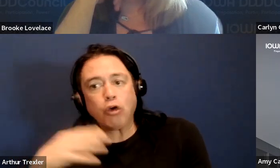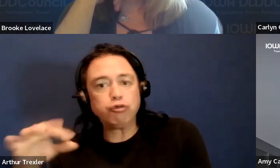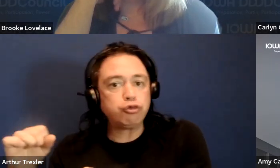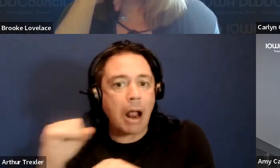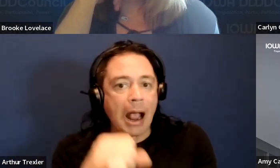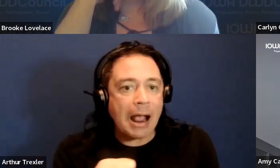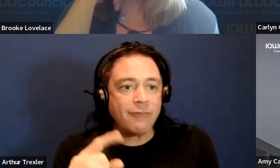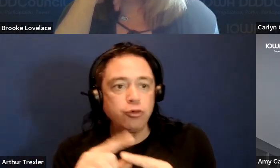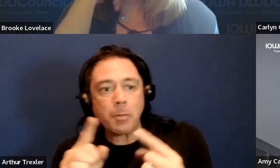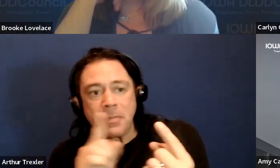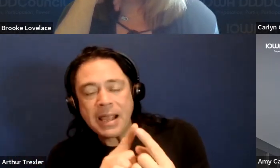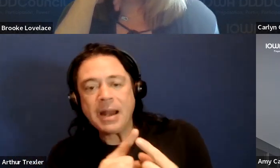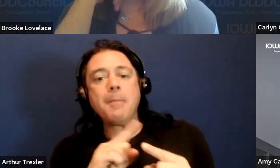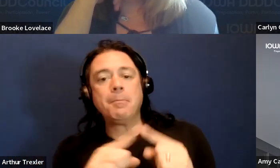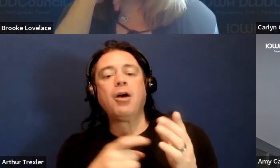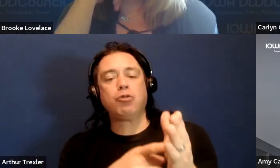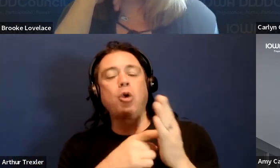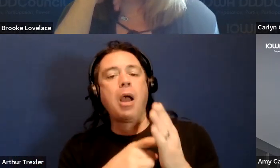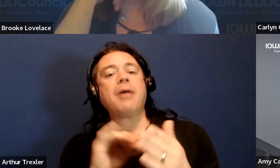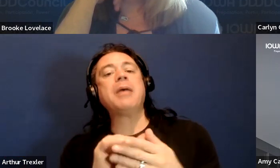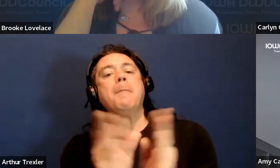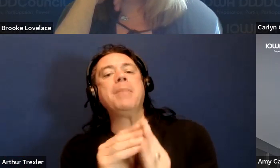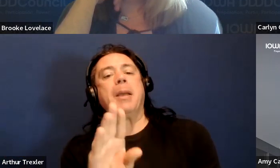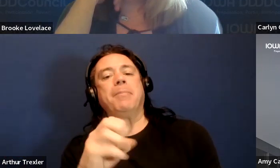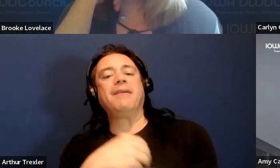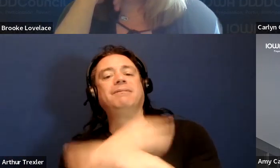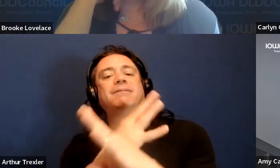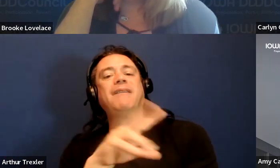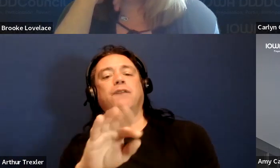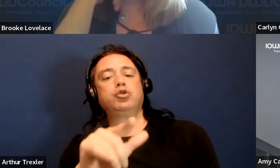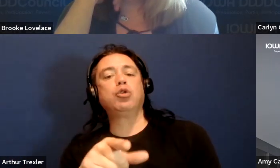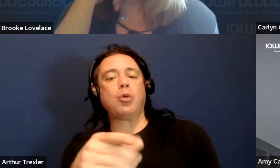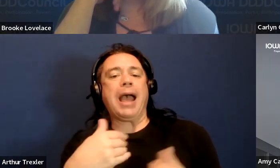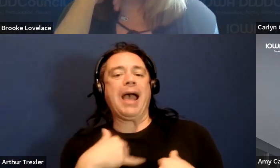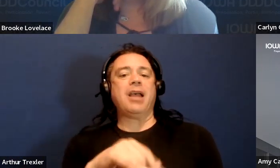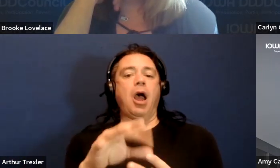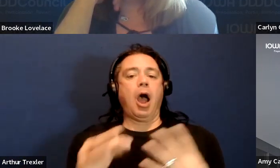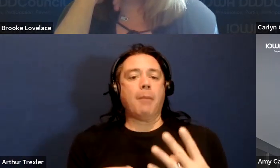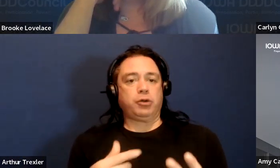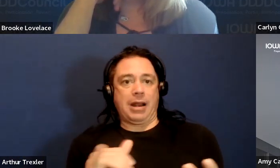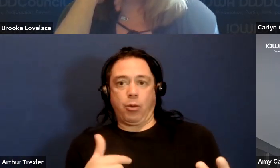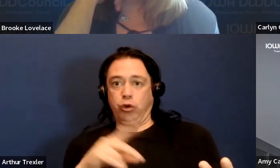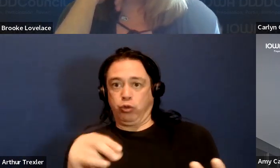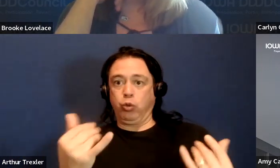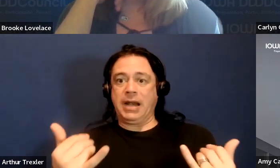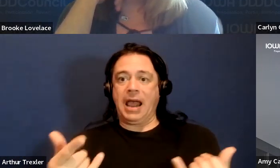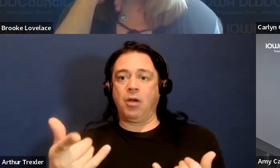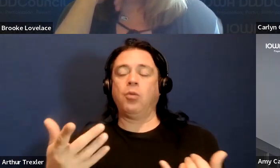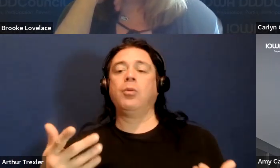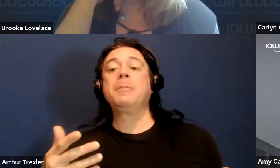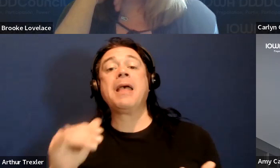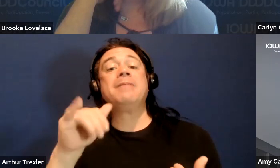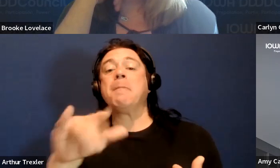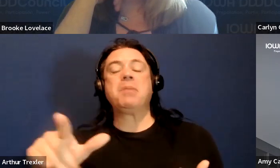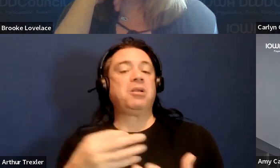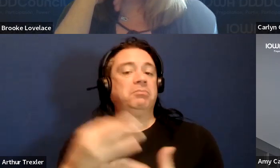to meet. But it also required that the meetings be virtual so you could have the option to do it like we're doing right now. That bill